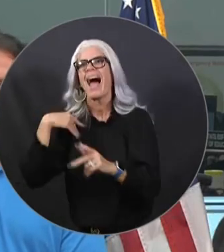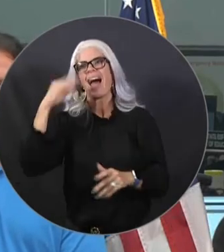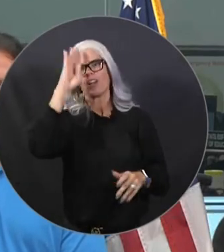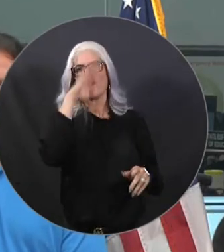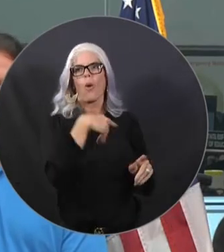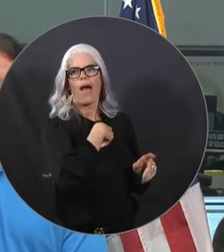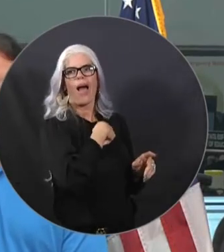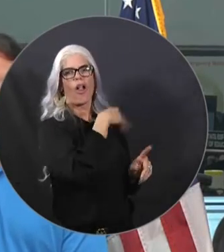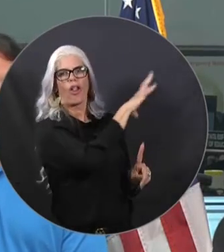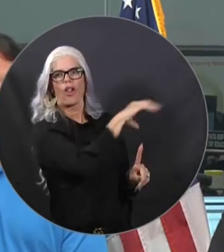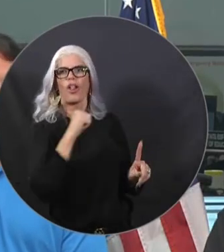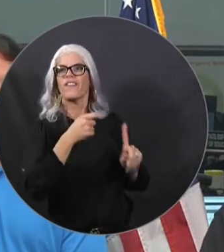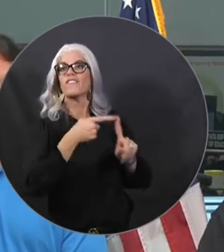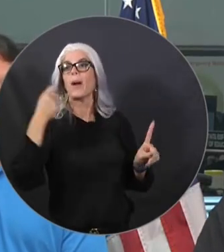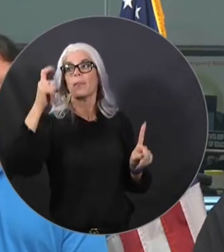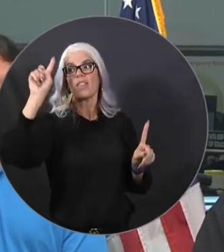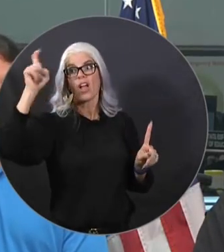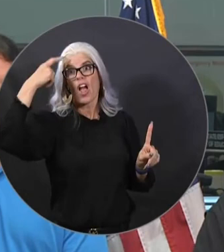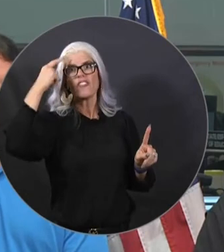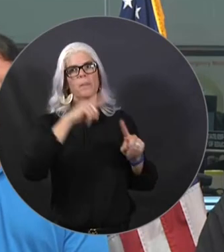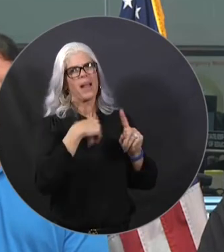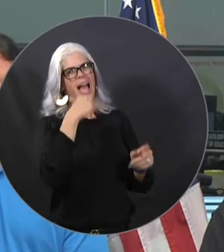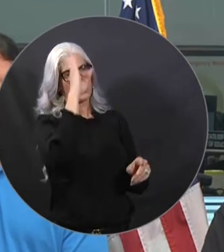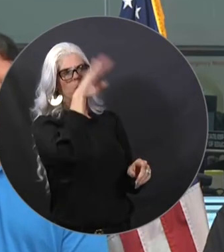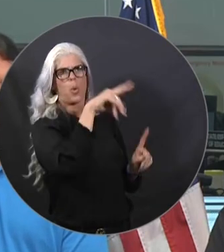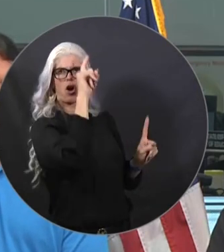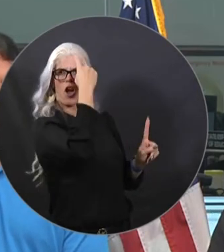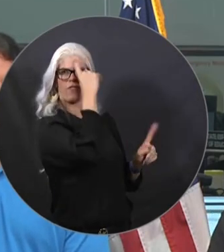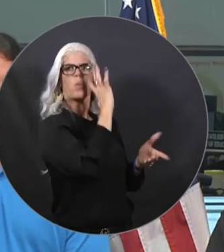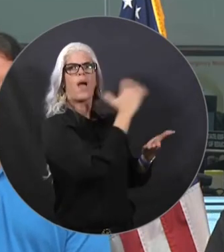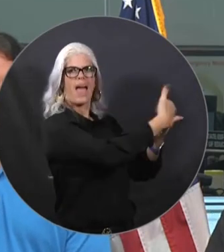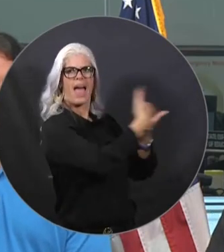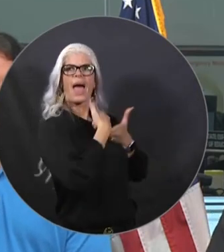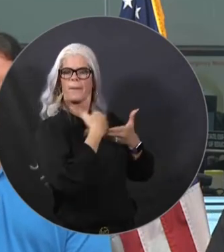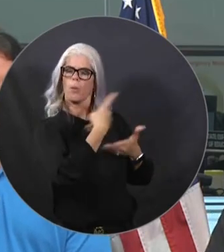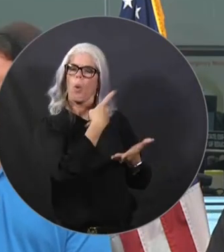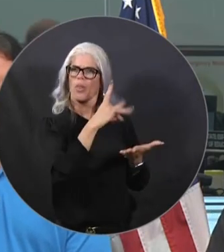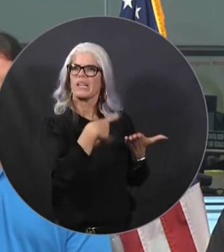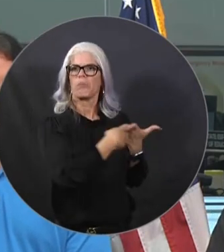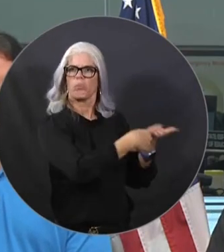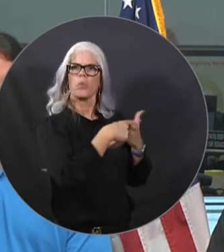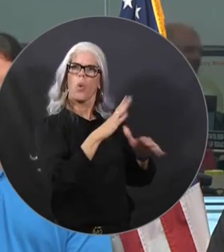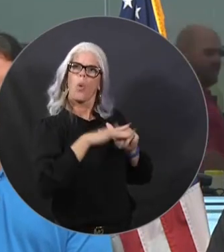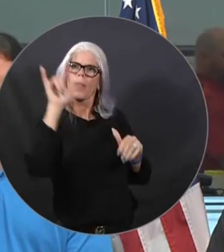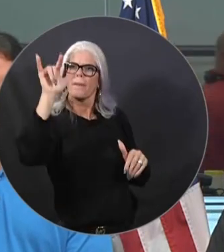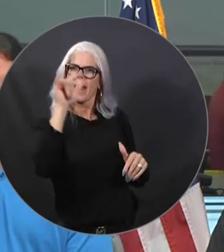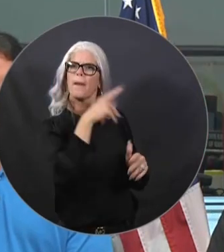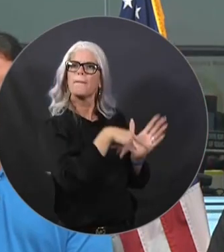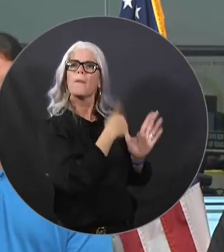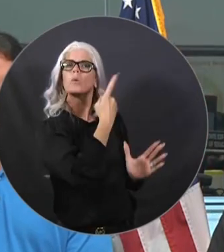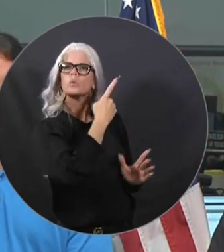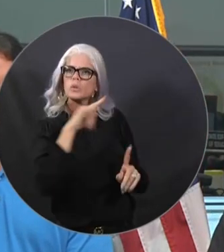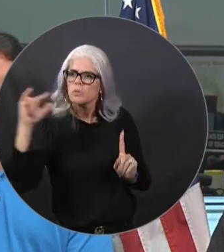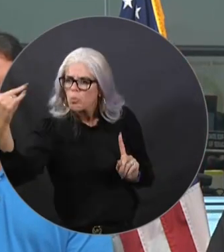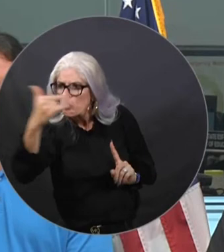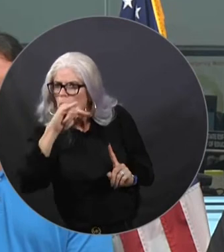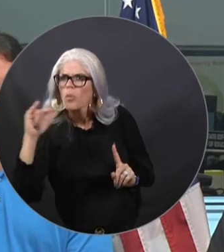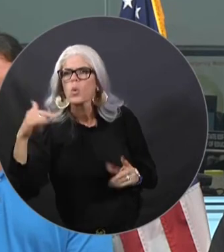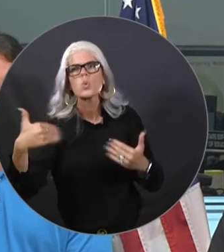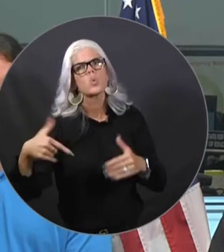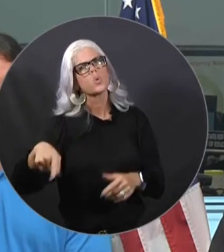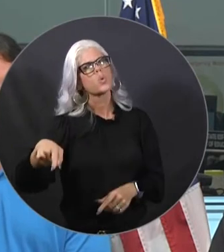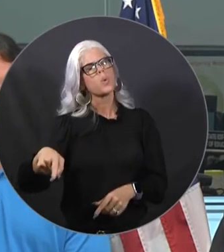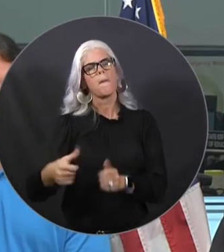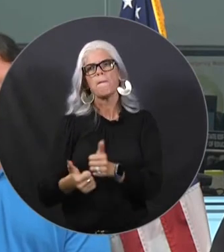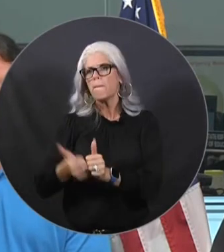dispatching me to the area. We talked about this on the plane. I will probably be down in the area, in the most impacted area, for probably 30 days or more to ensure